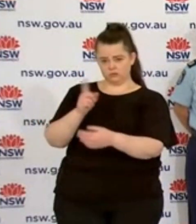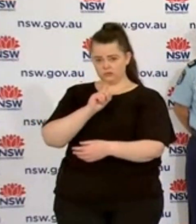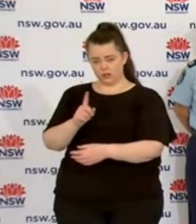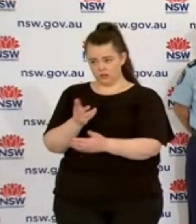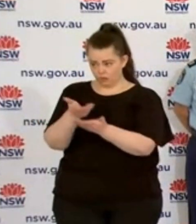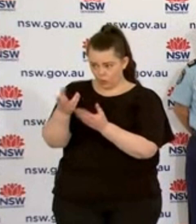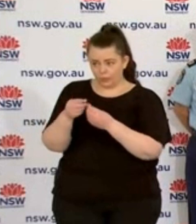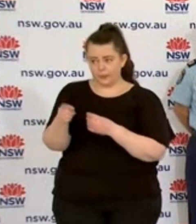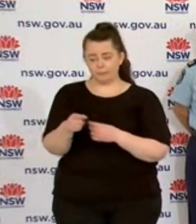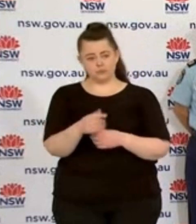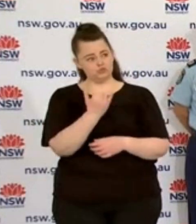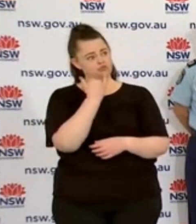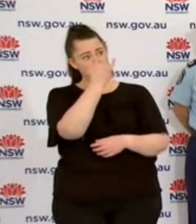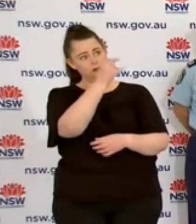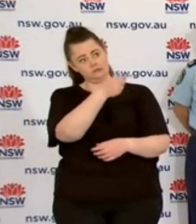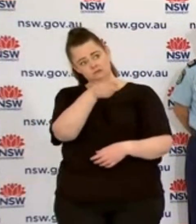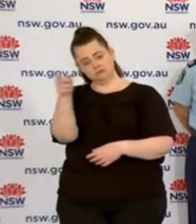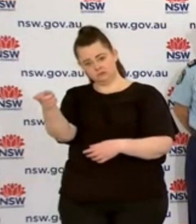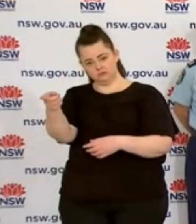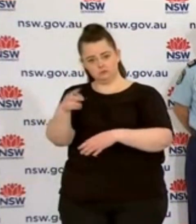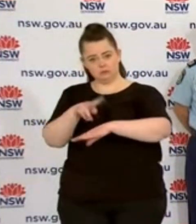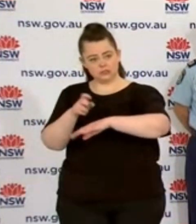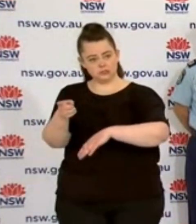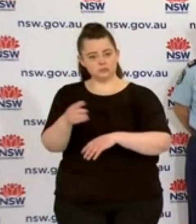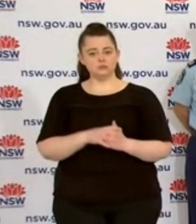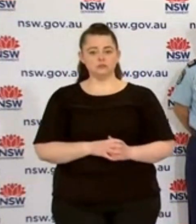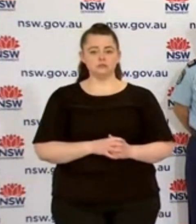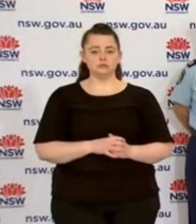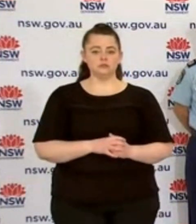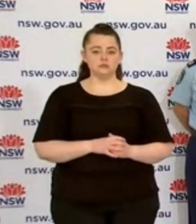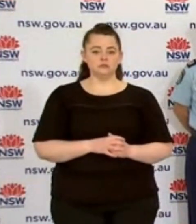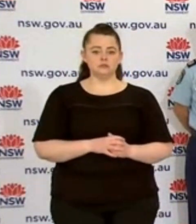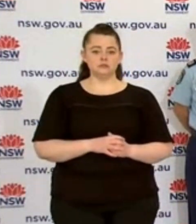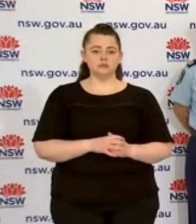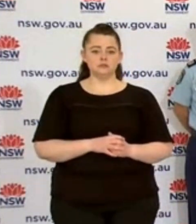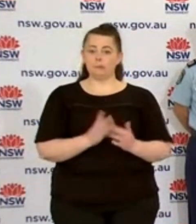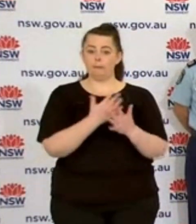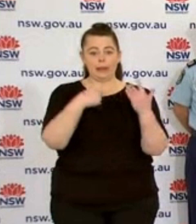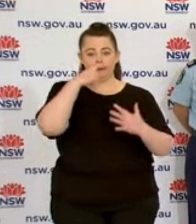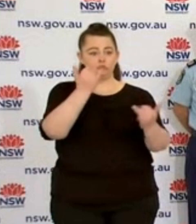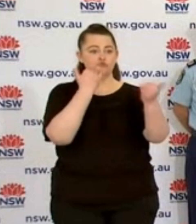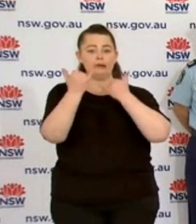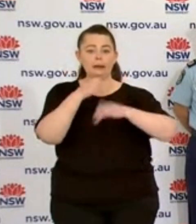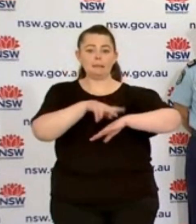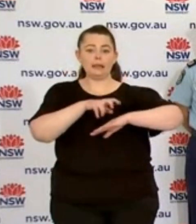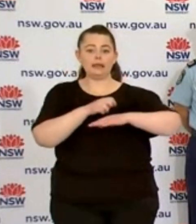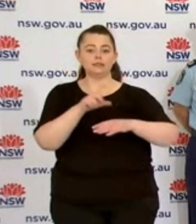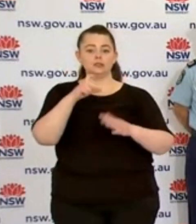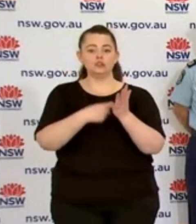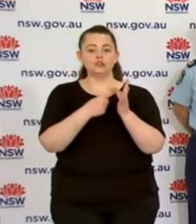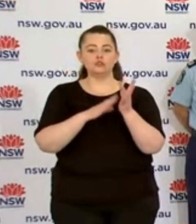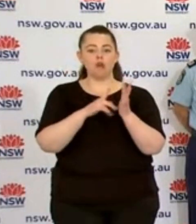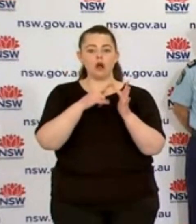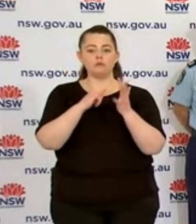Commissioner Warboys has, thousands and thousands of people are ringing Crime Stoppers every day and giving police great leads. Keep that up. As soon as